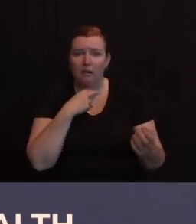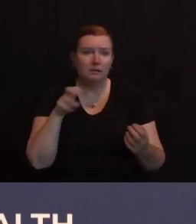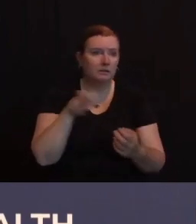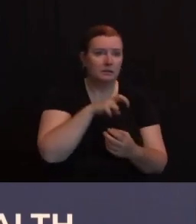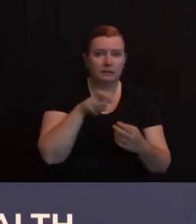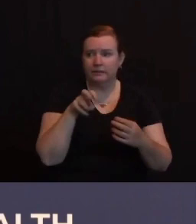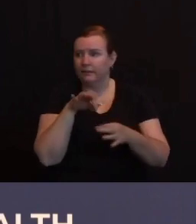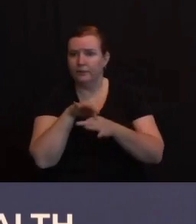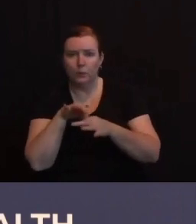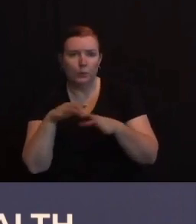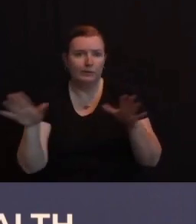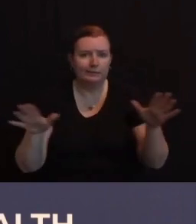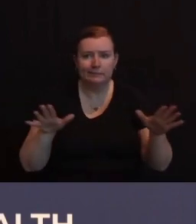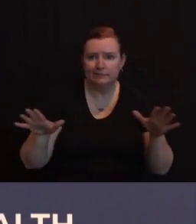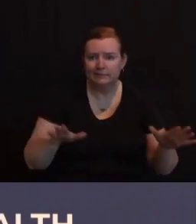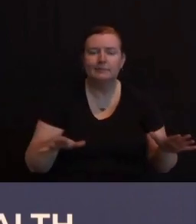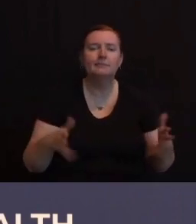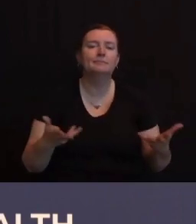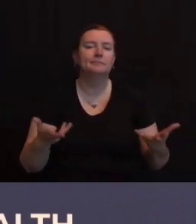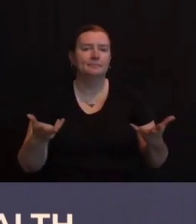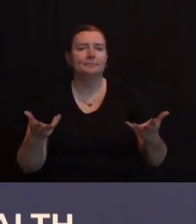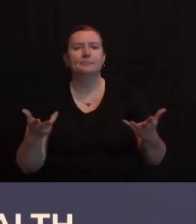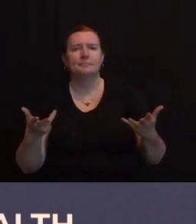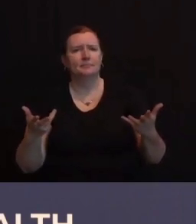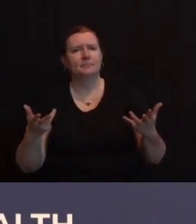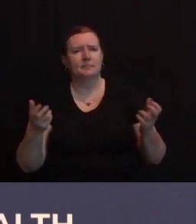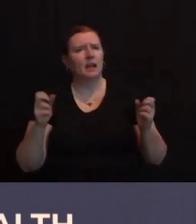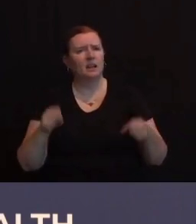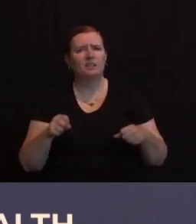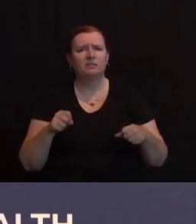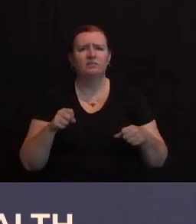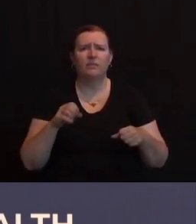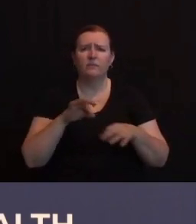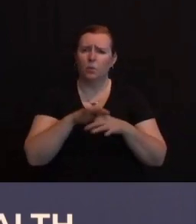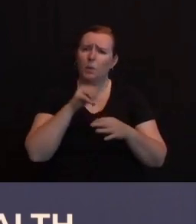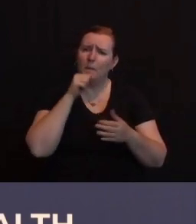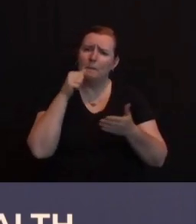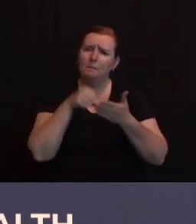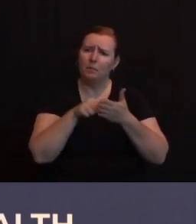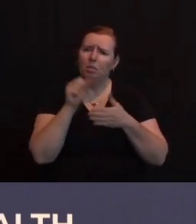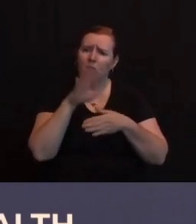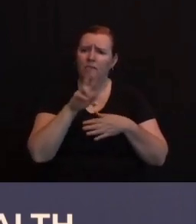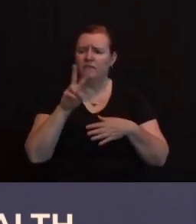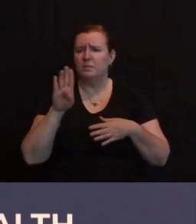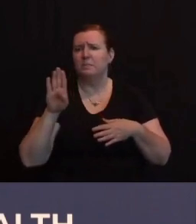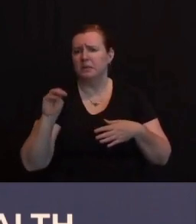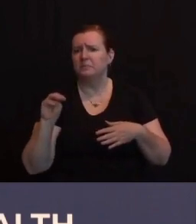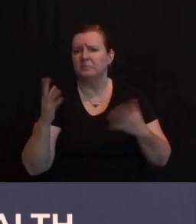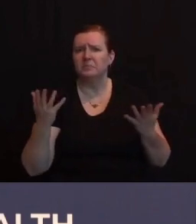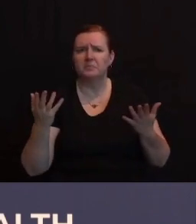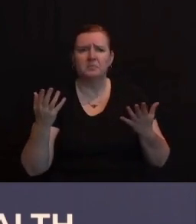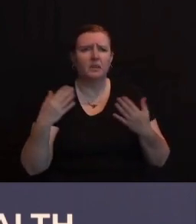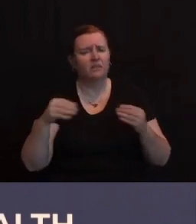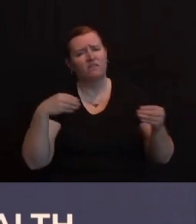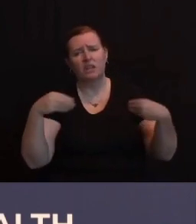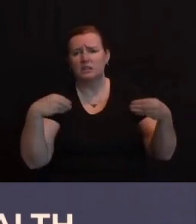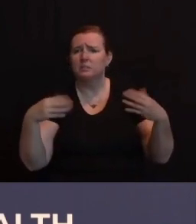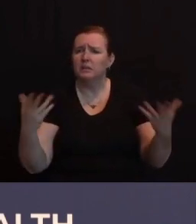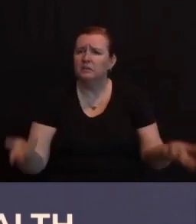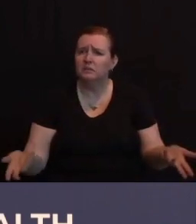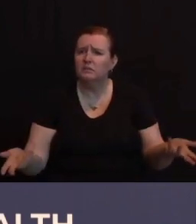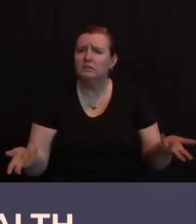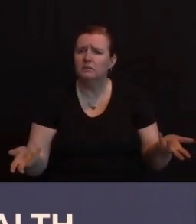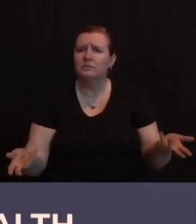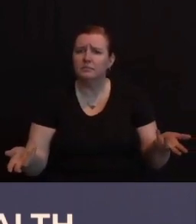wasn't just vote by mail, which is a huge flexibility that takes some steam out of the